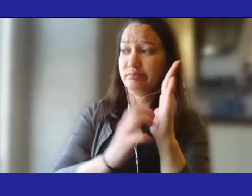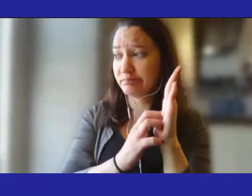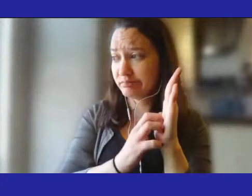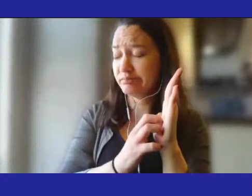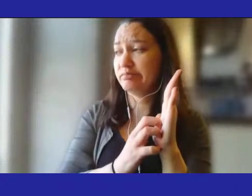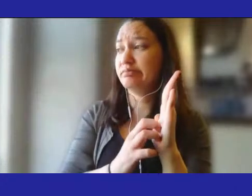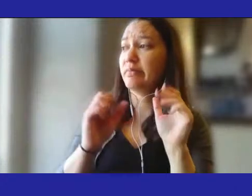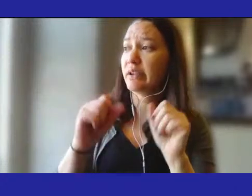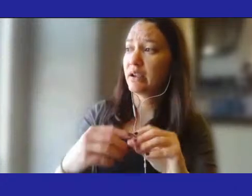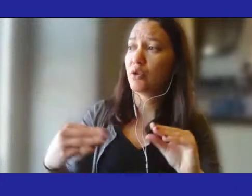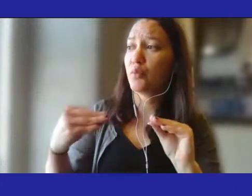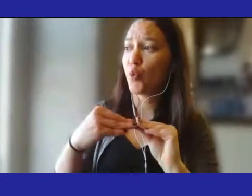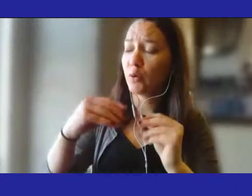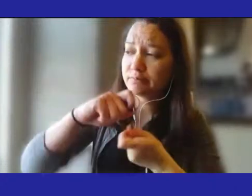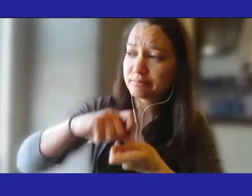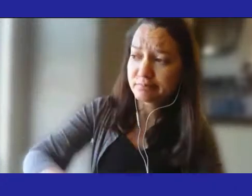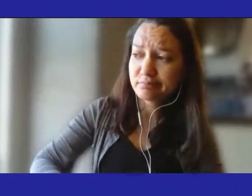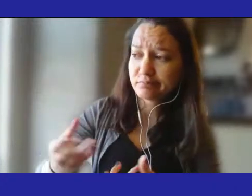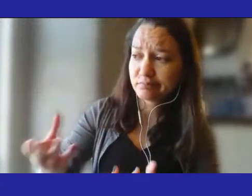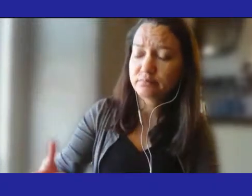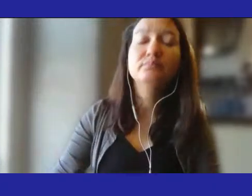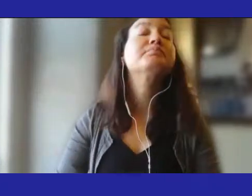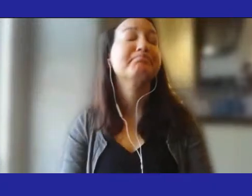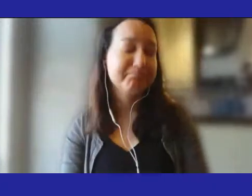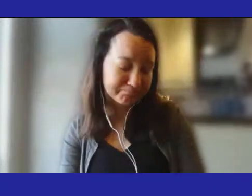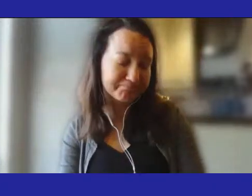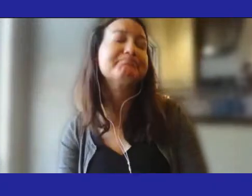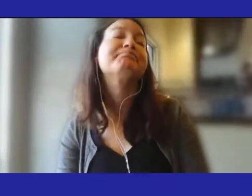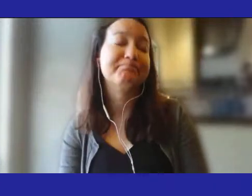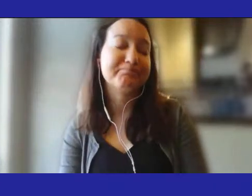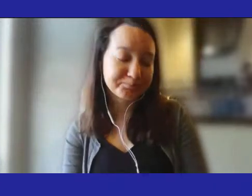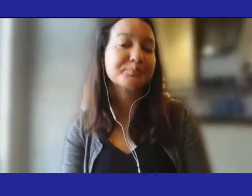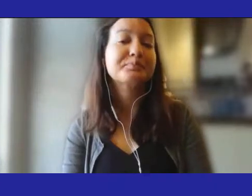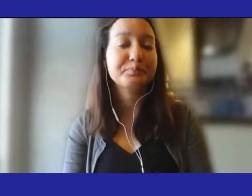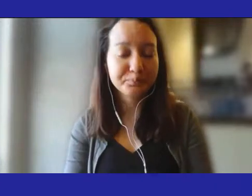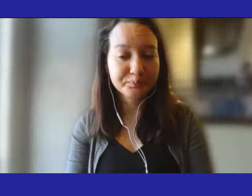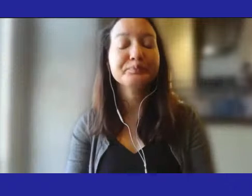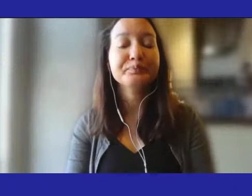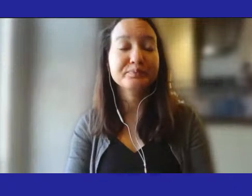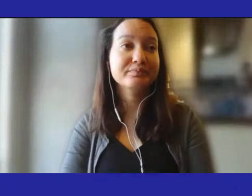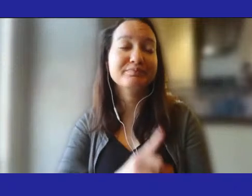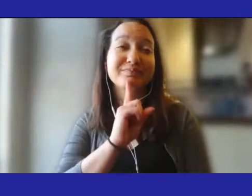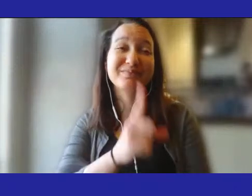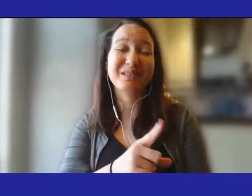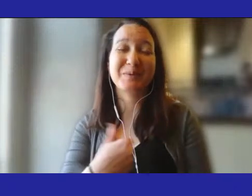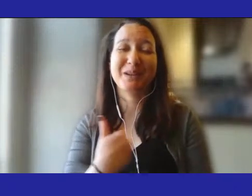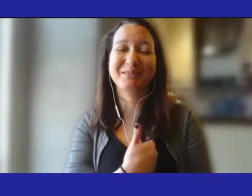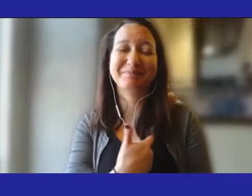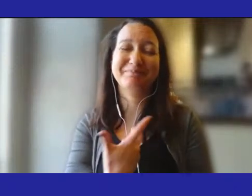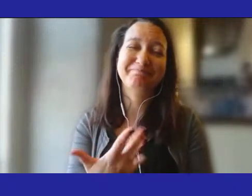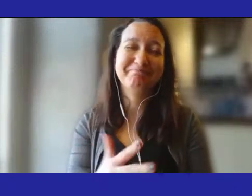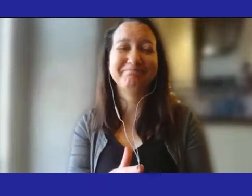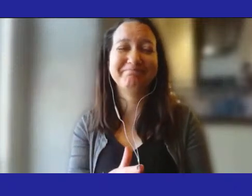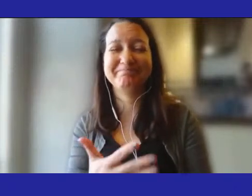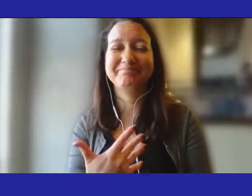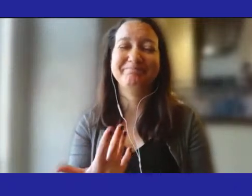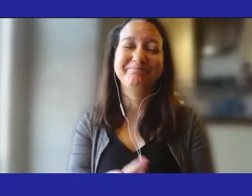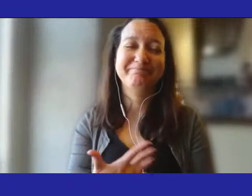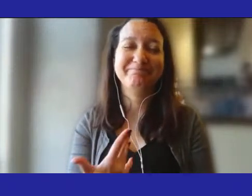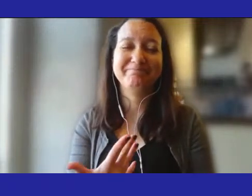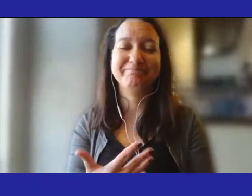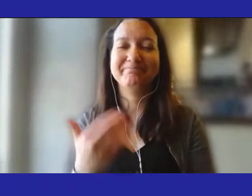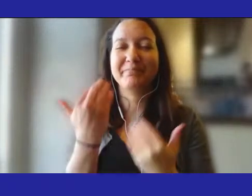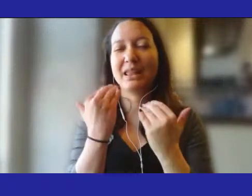get more detail? Yes, so it's true. We are sort of we are constrained by